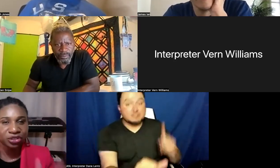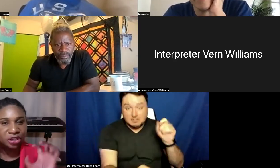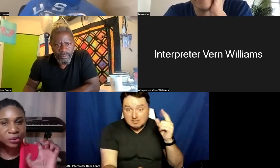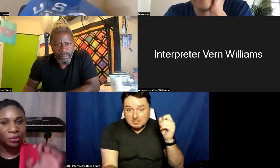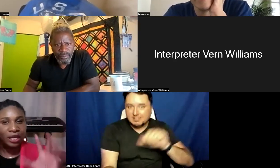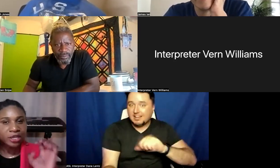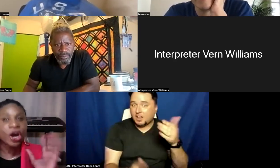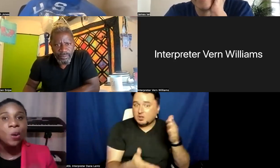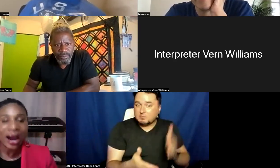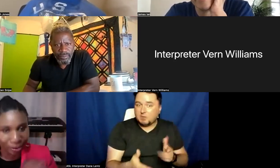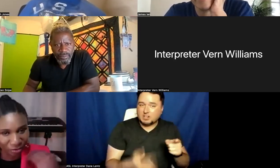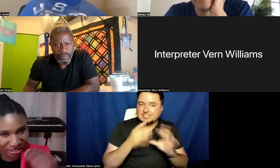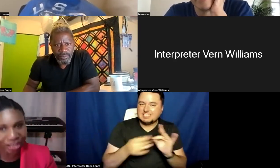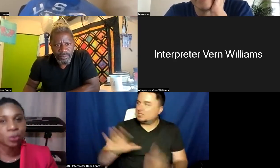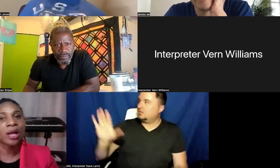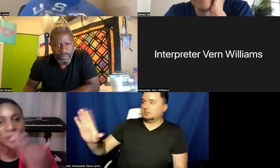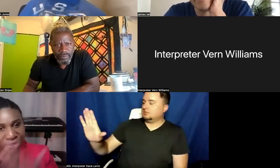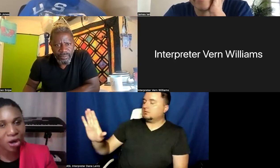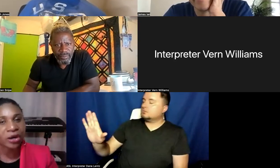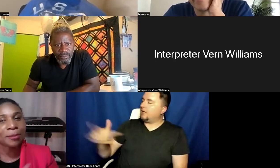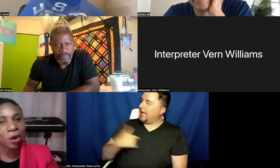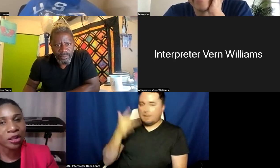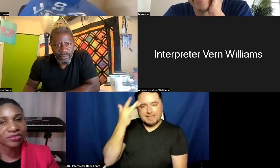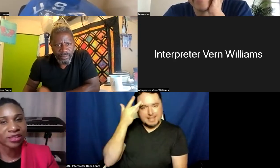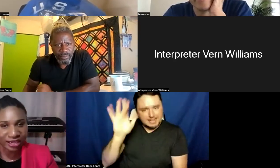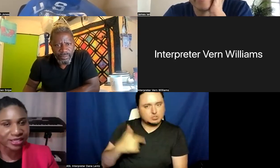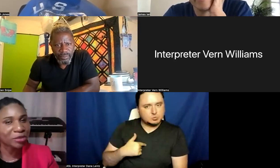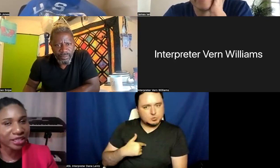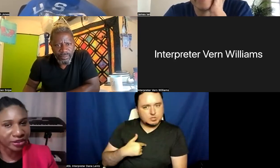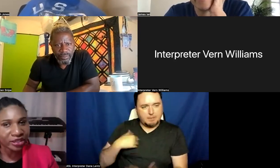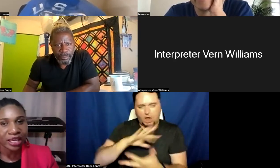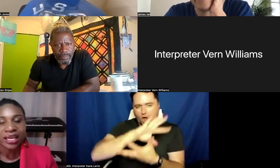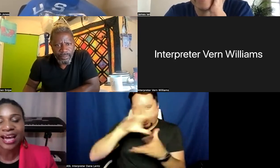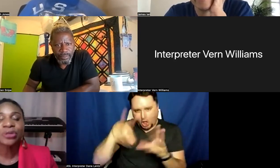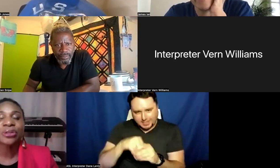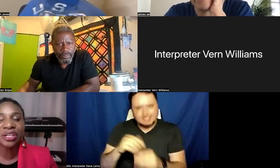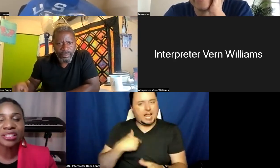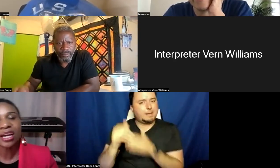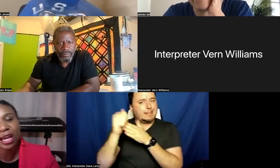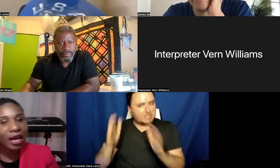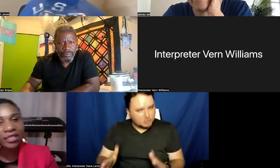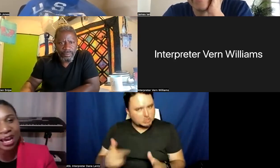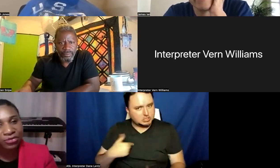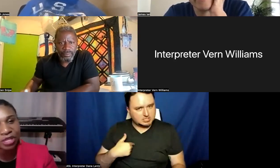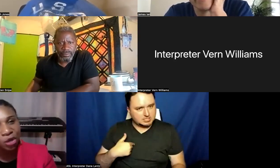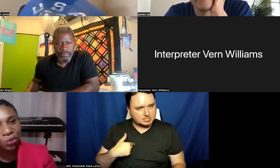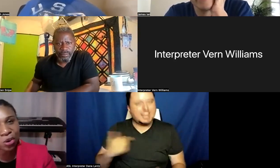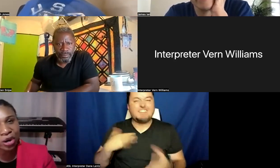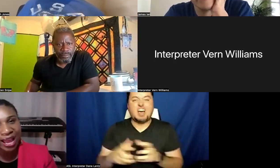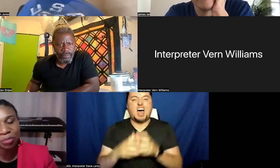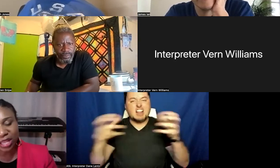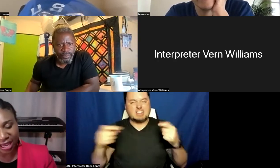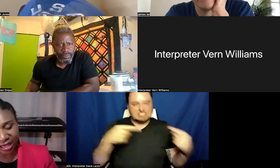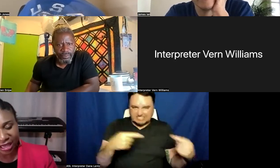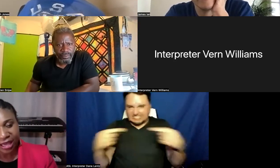of, no, I am intellectual, I'm smart, I'm all of the things, I'm a leader. And so there is a lot of tug of war